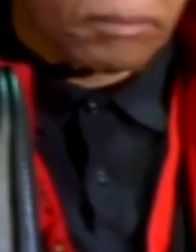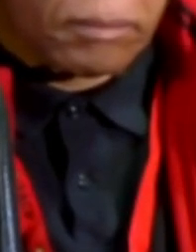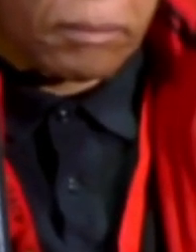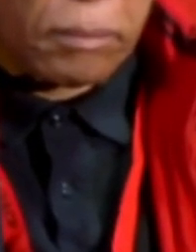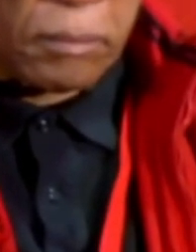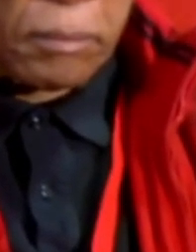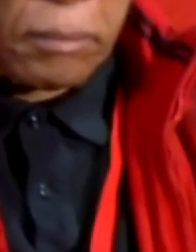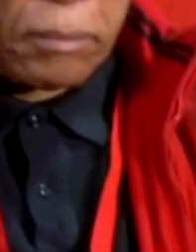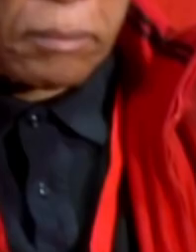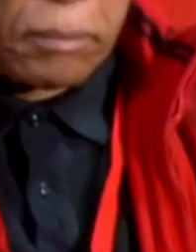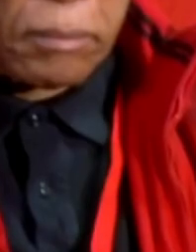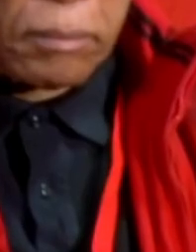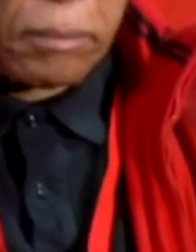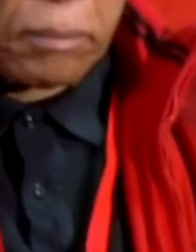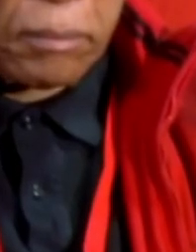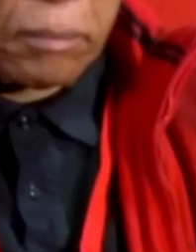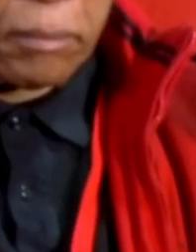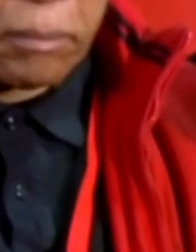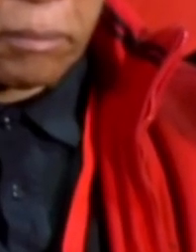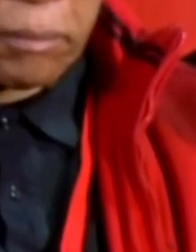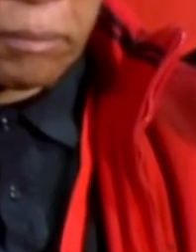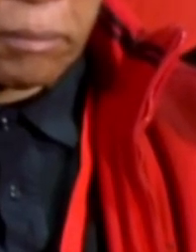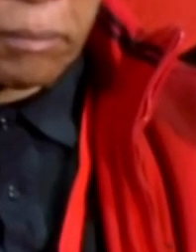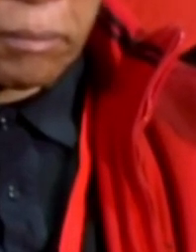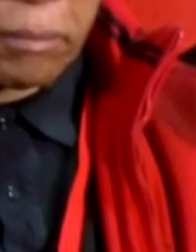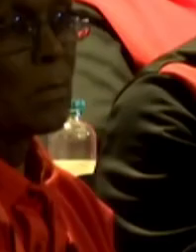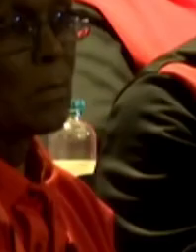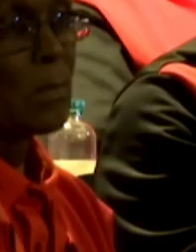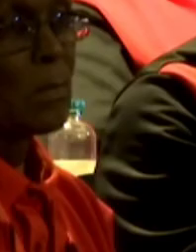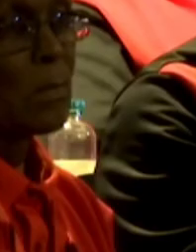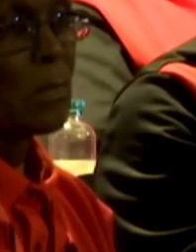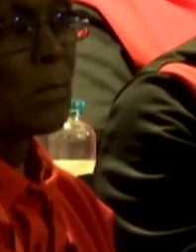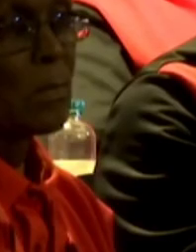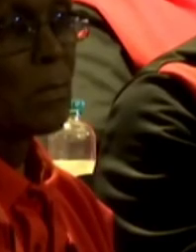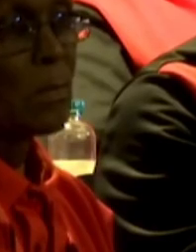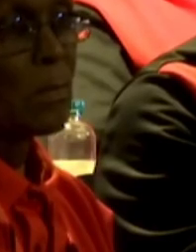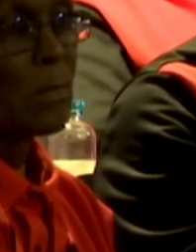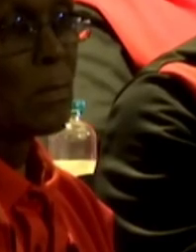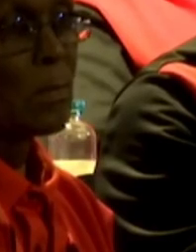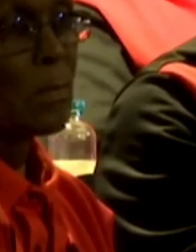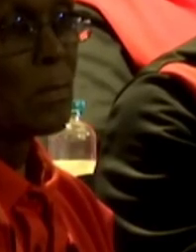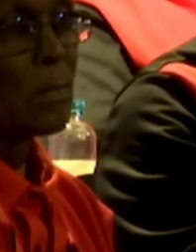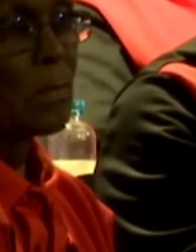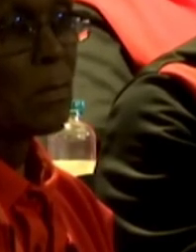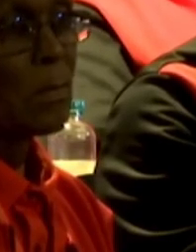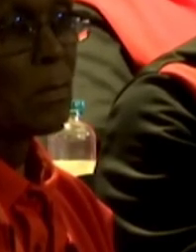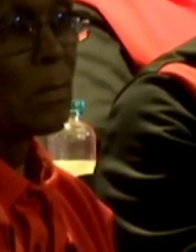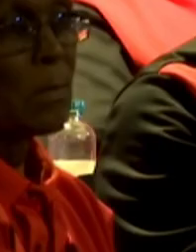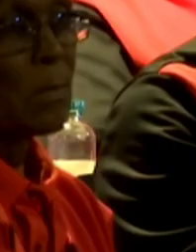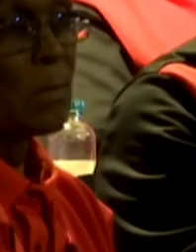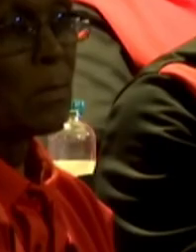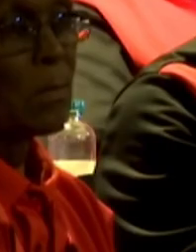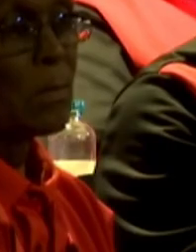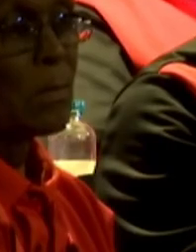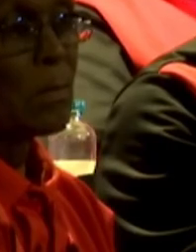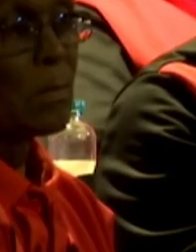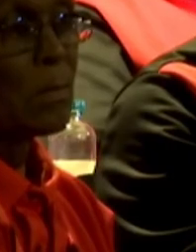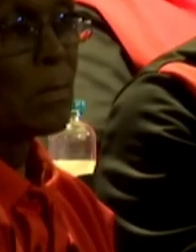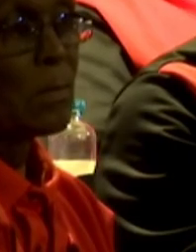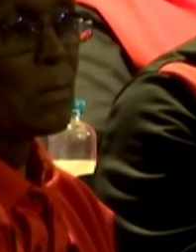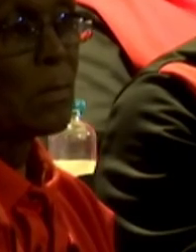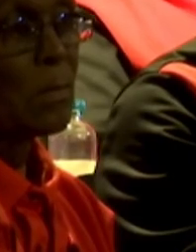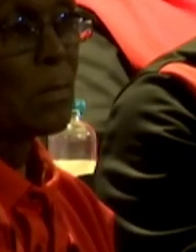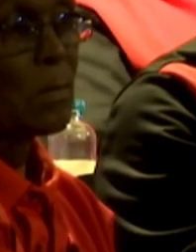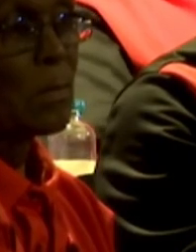ranks, the party needs to be seen to have the ability to implement